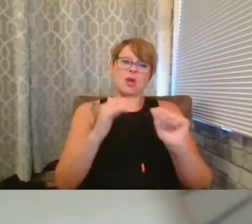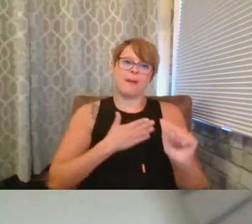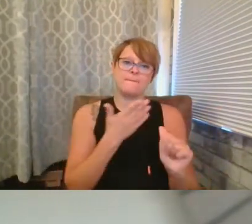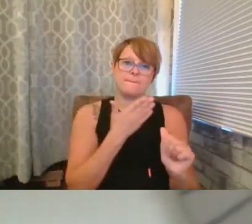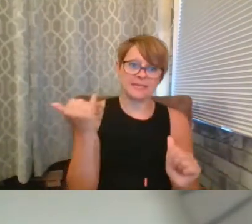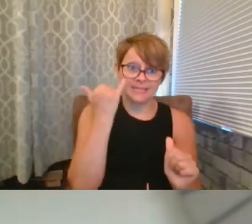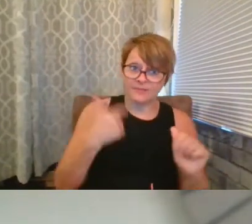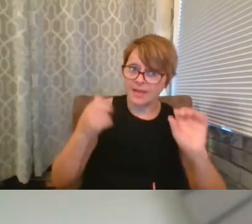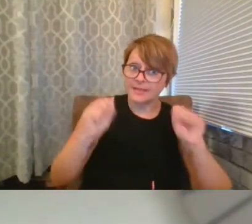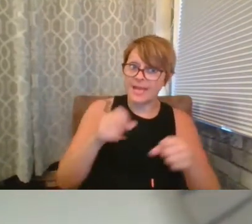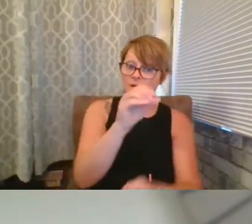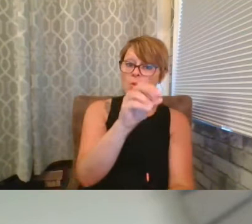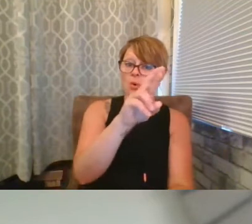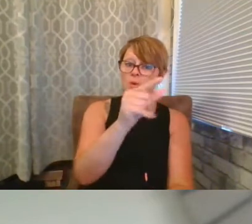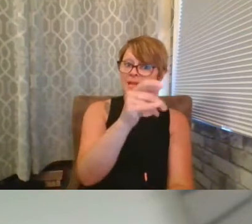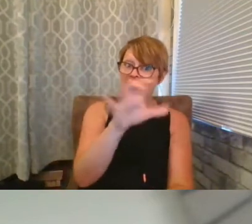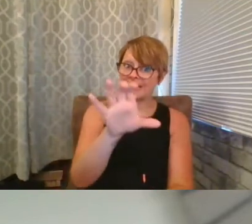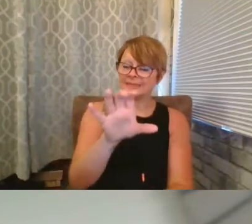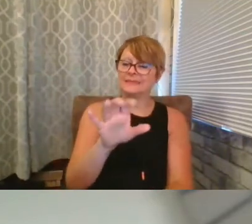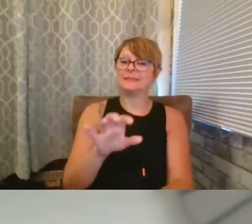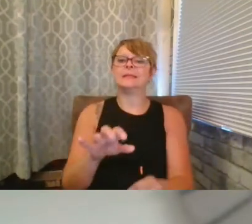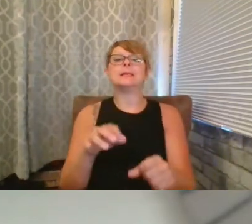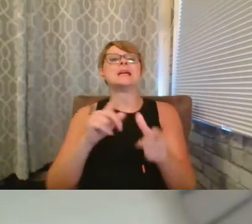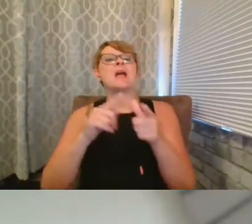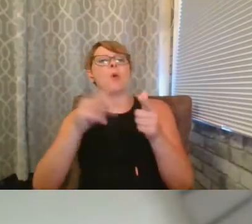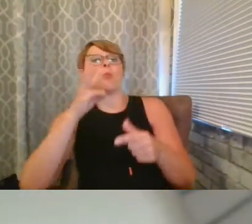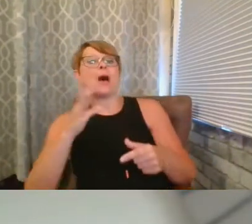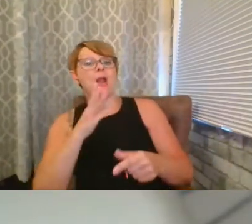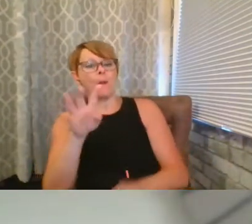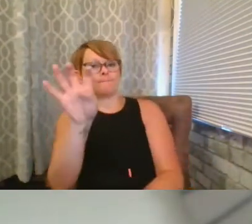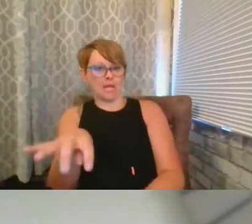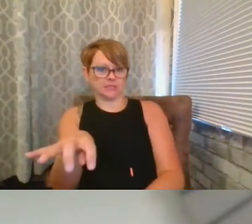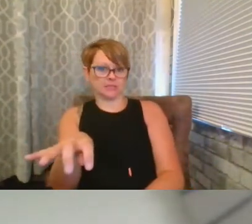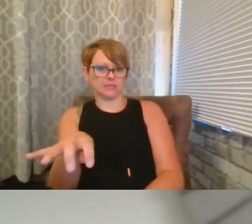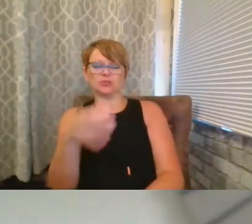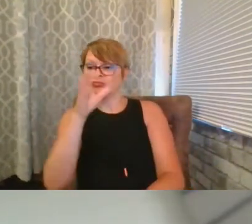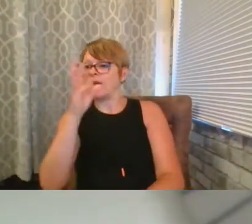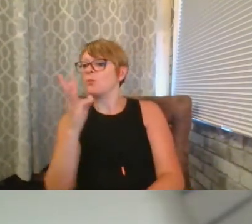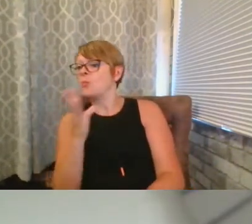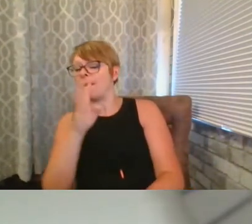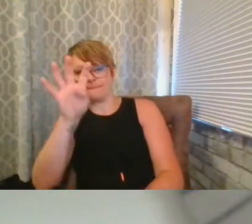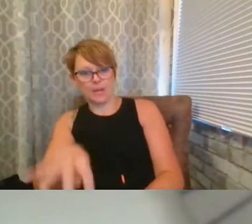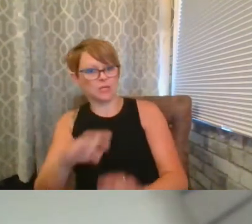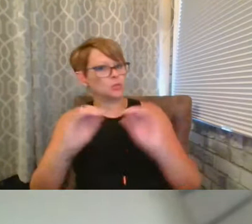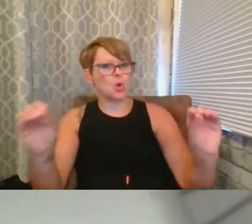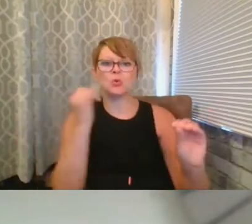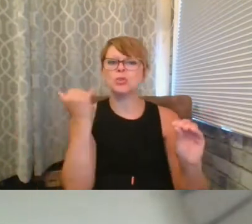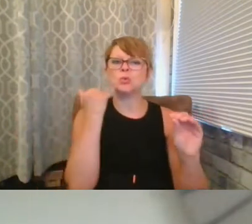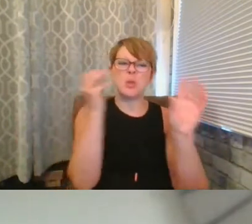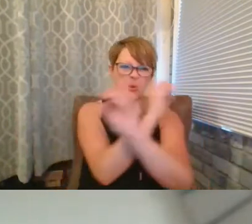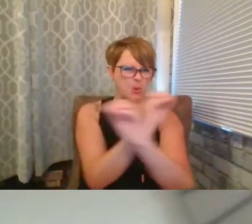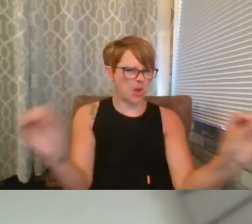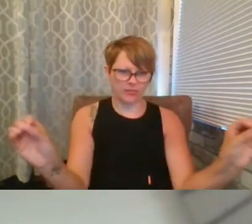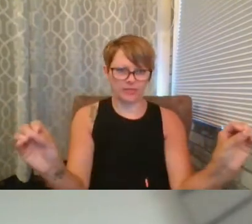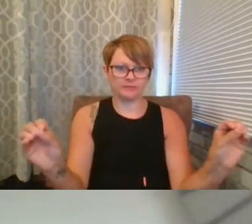organic. And water is compulsory for my children. They have to drink water. There's no juice of any form, and no